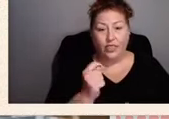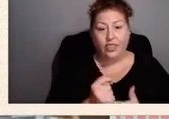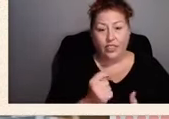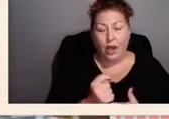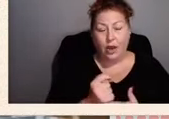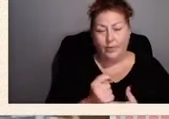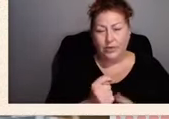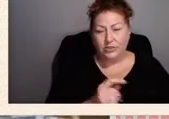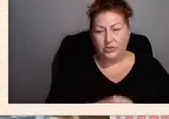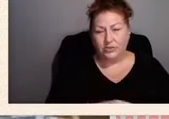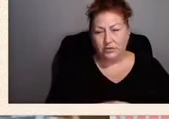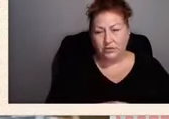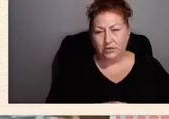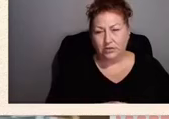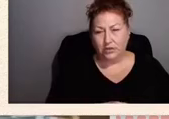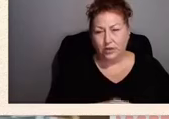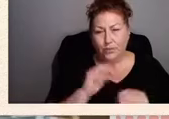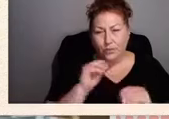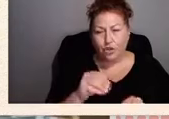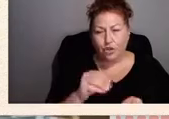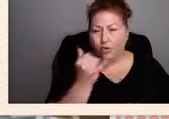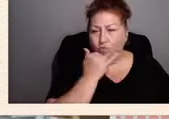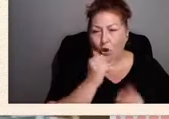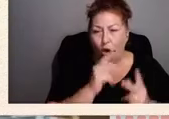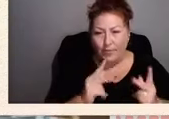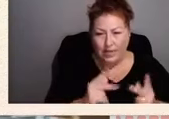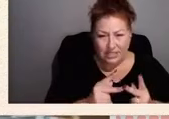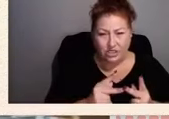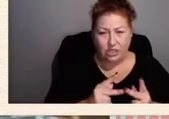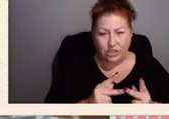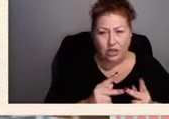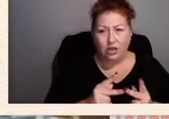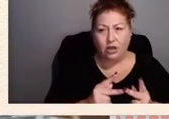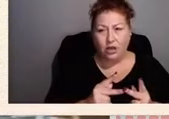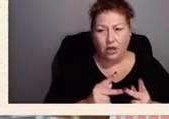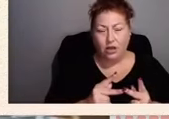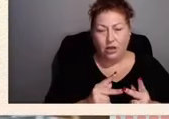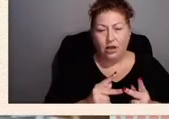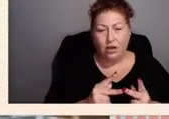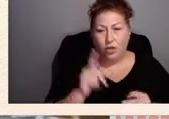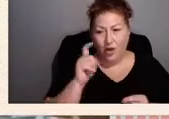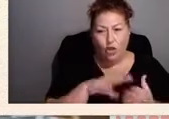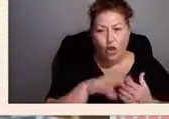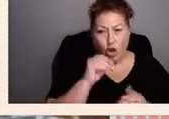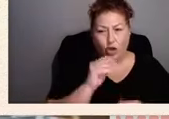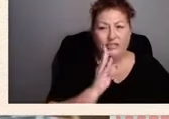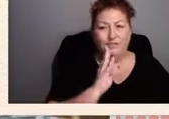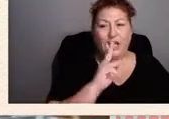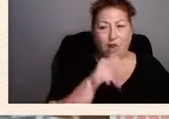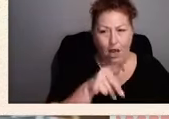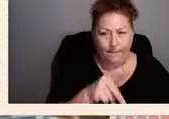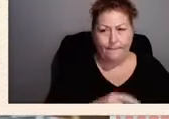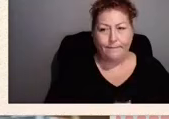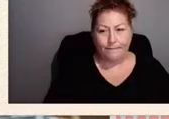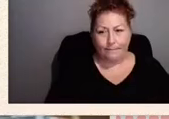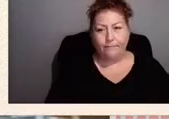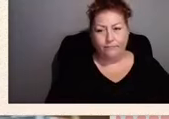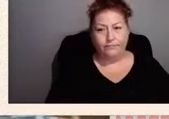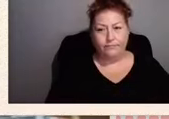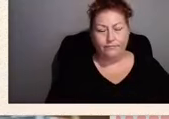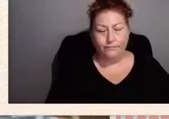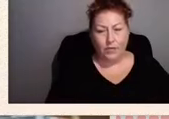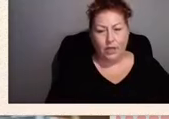wrong position, and it's up to us to speak up. I reached out to Lakeland Regional